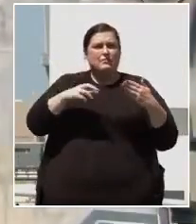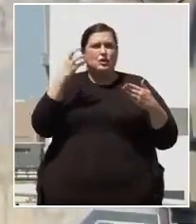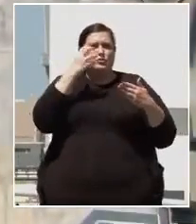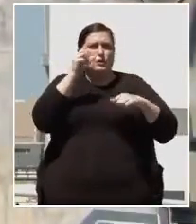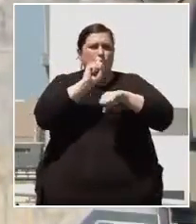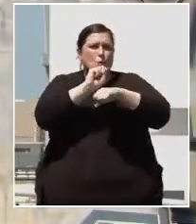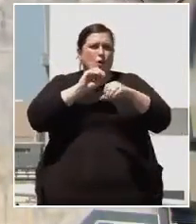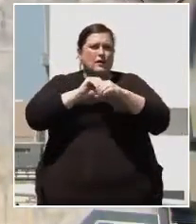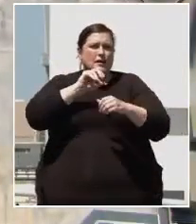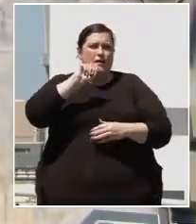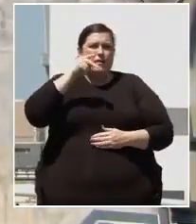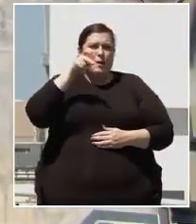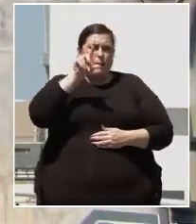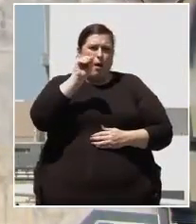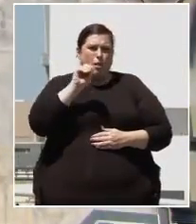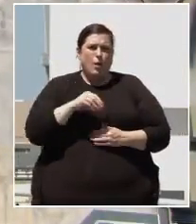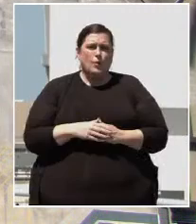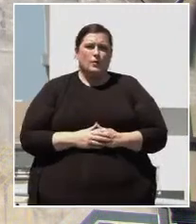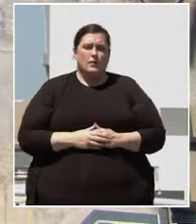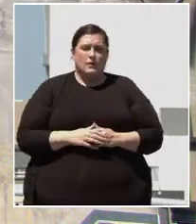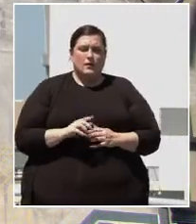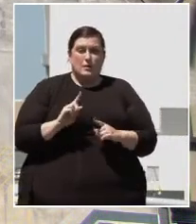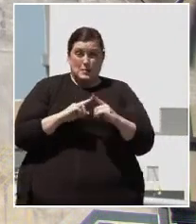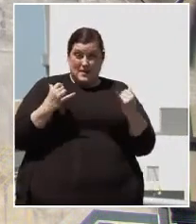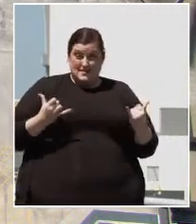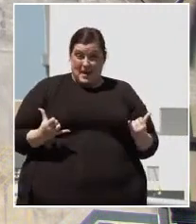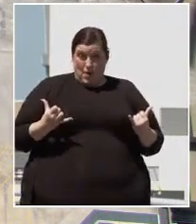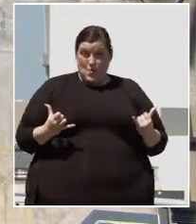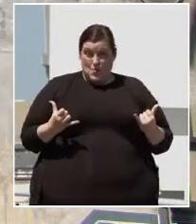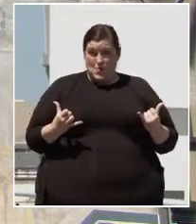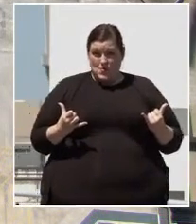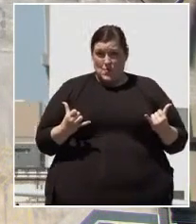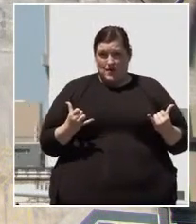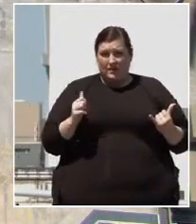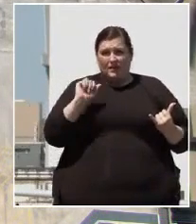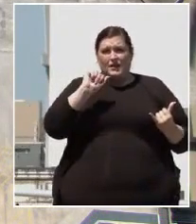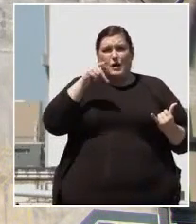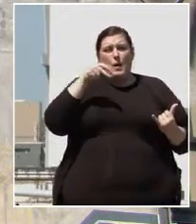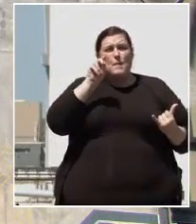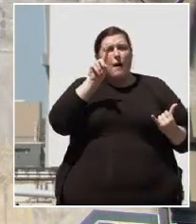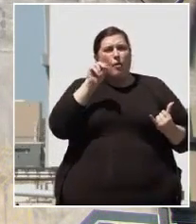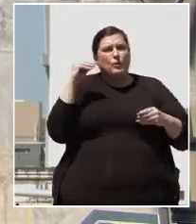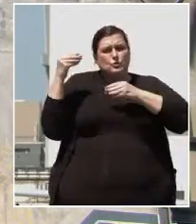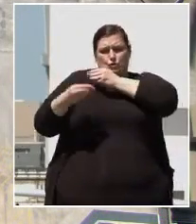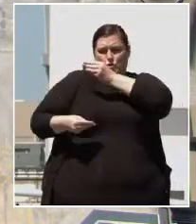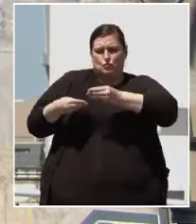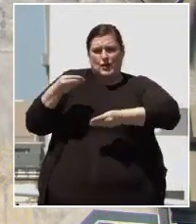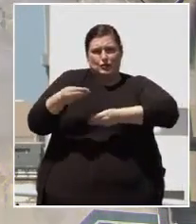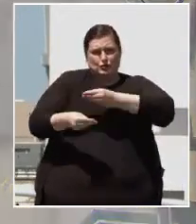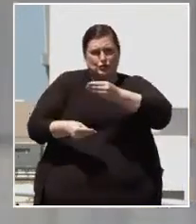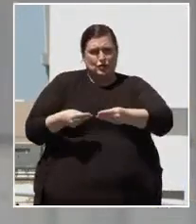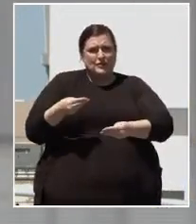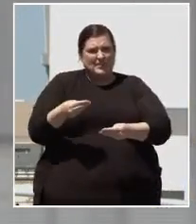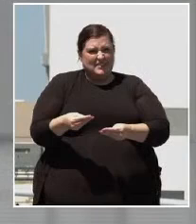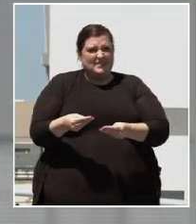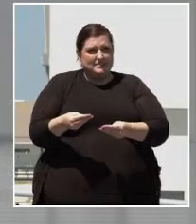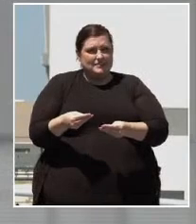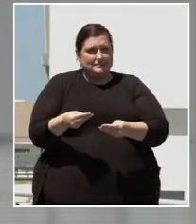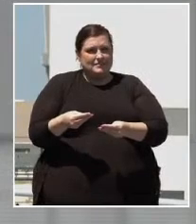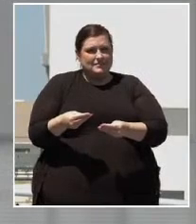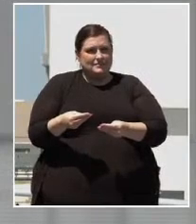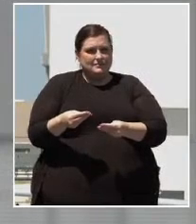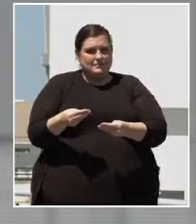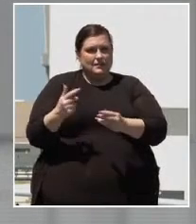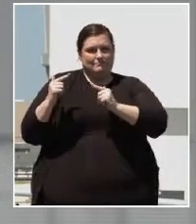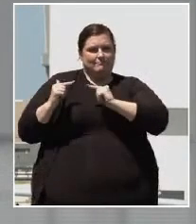in Apollo but now the Apollo generation has passed